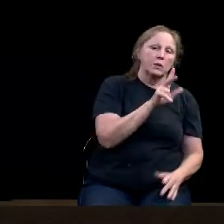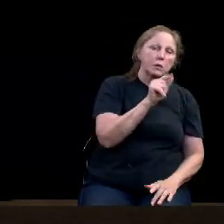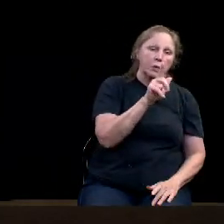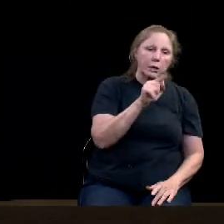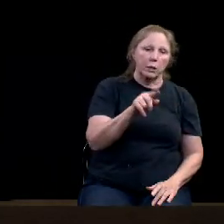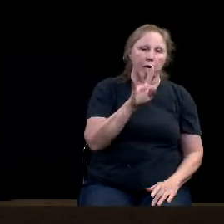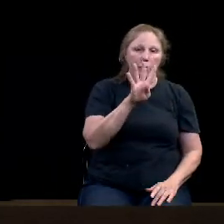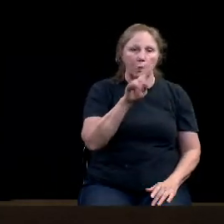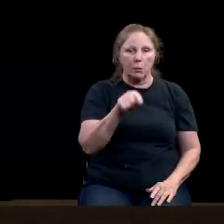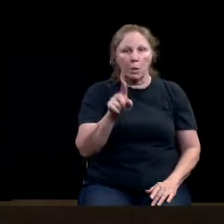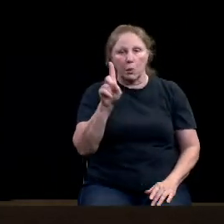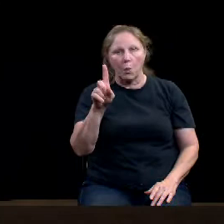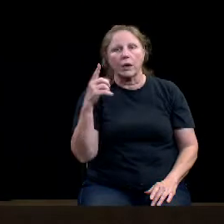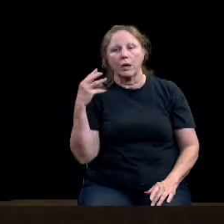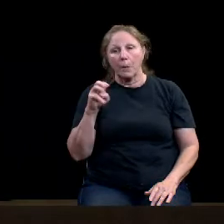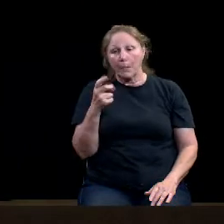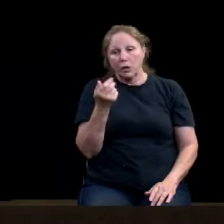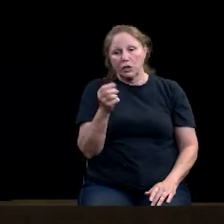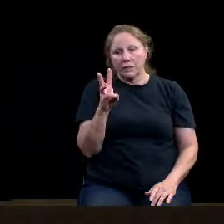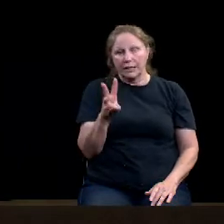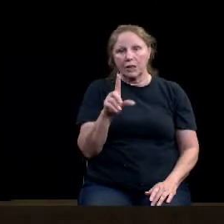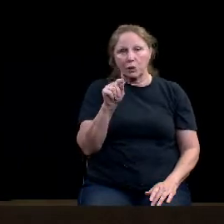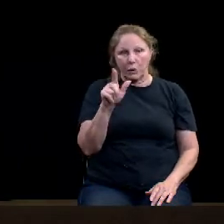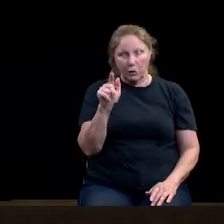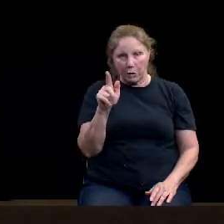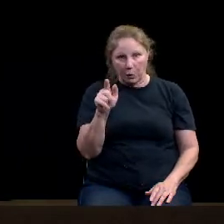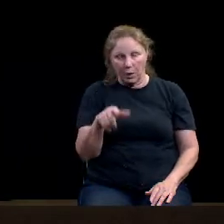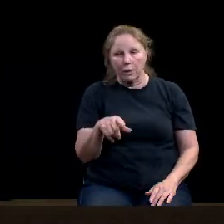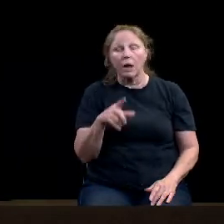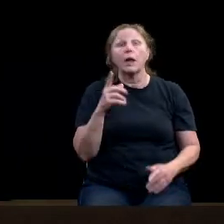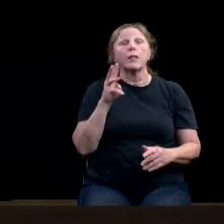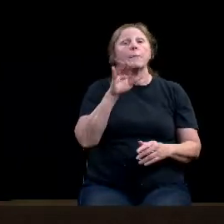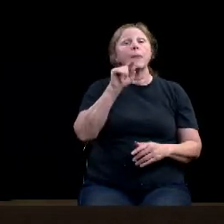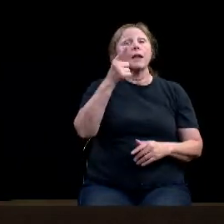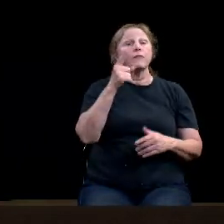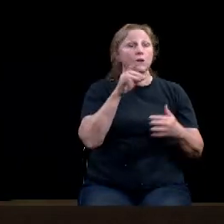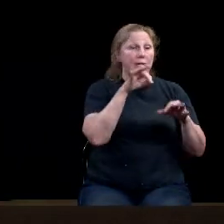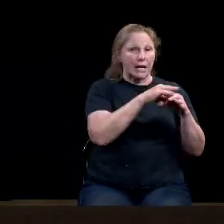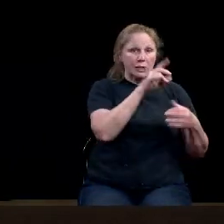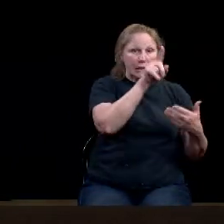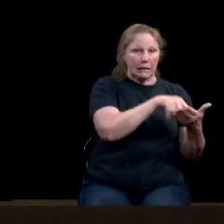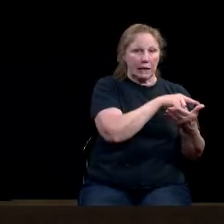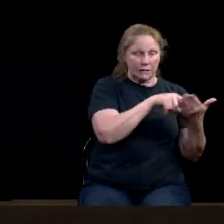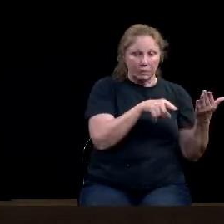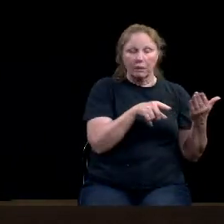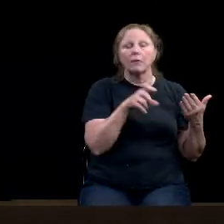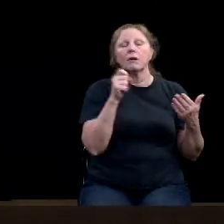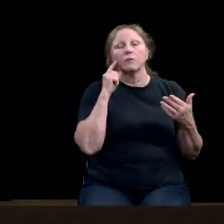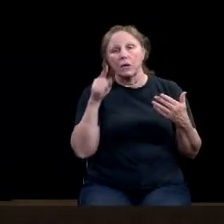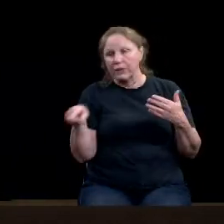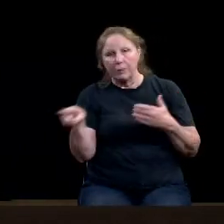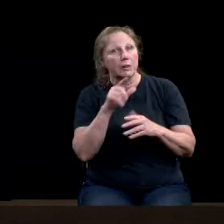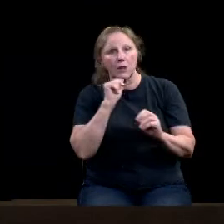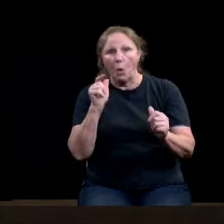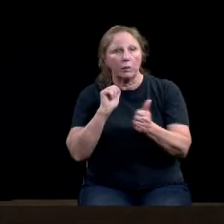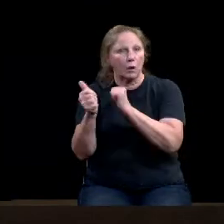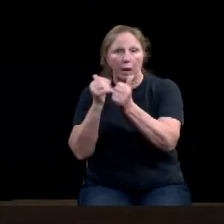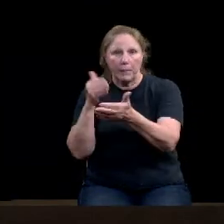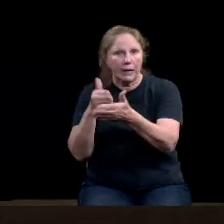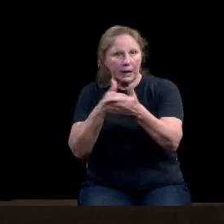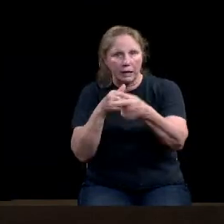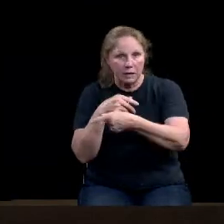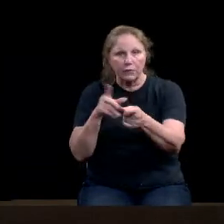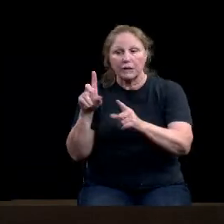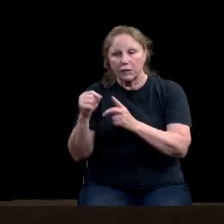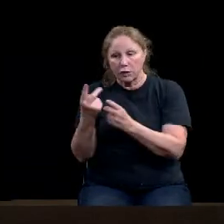members in Districts 2 and Districts 4, and certify that Jim Holmes was duly elected Waco City Council member for District 5 on the